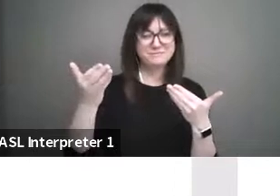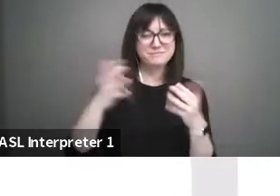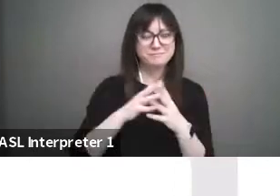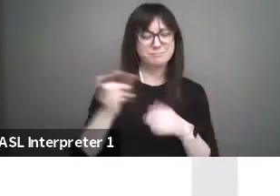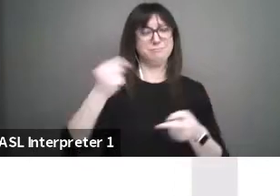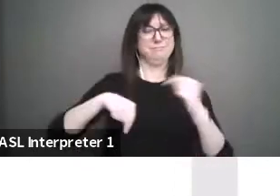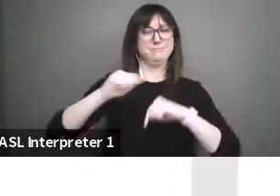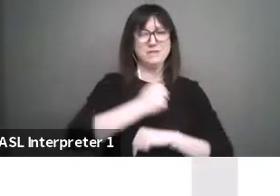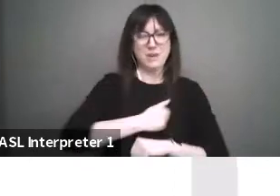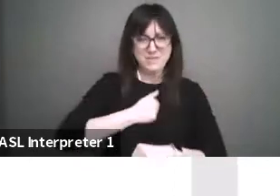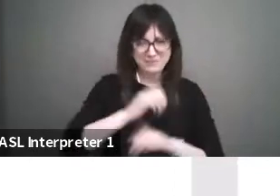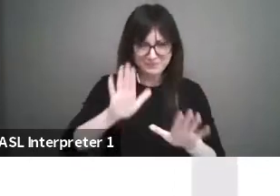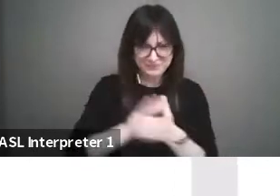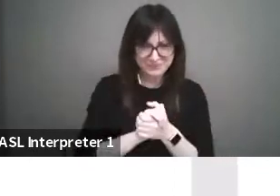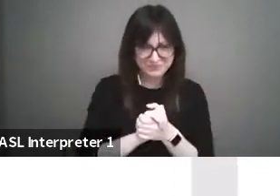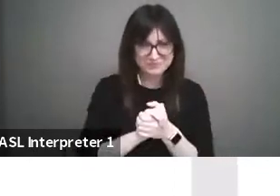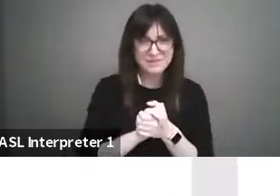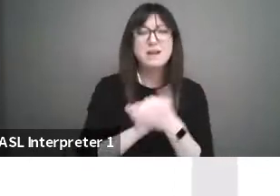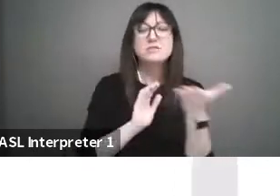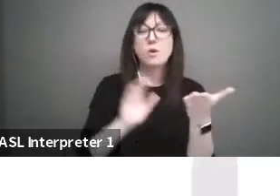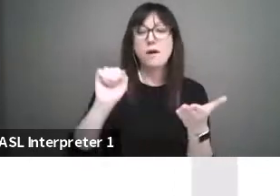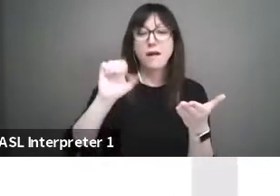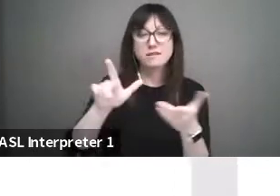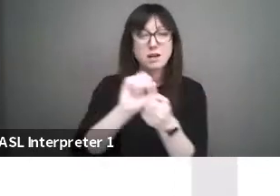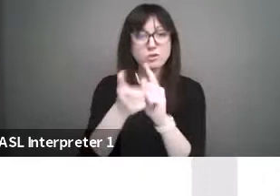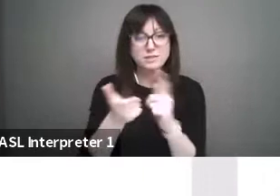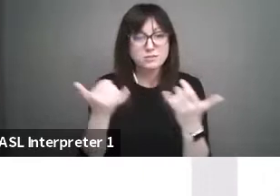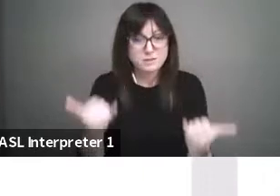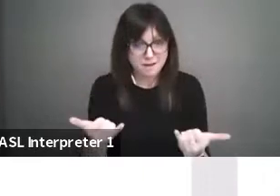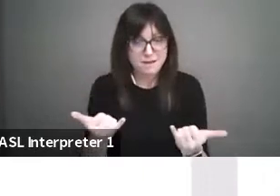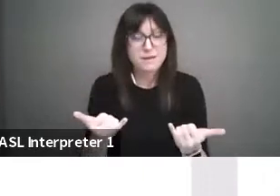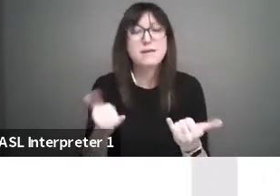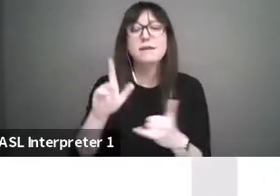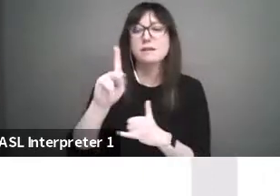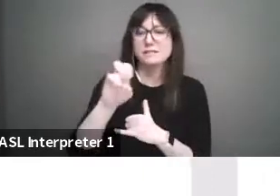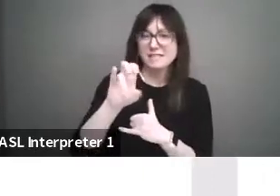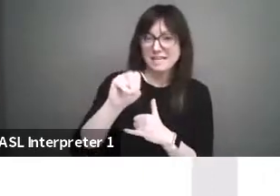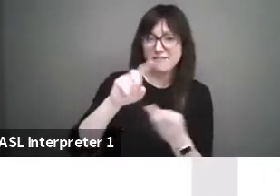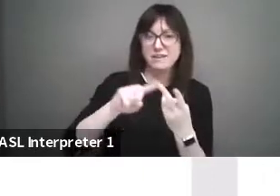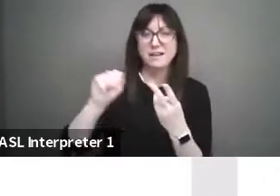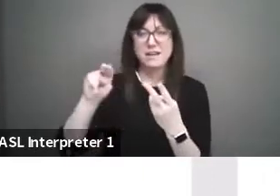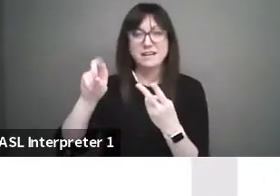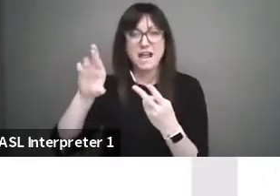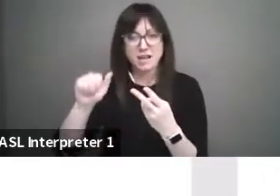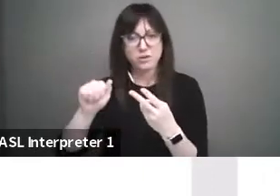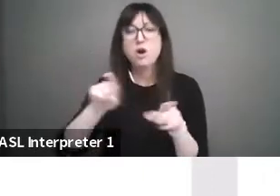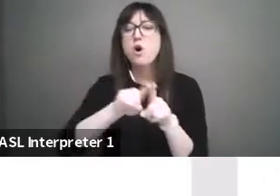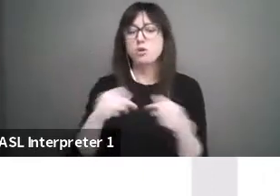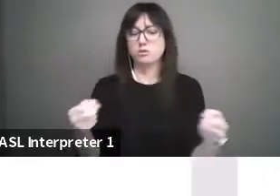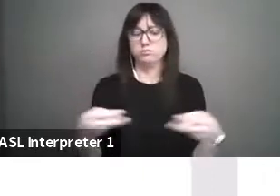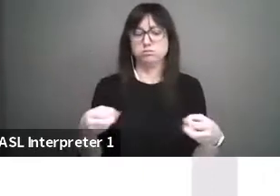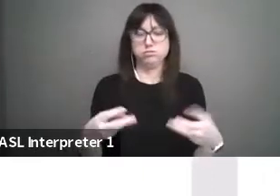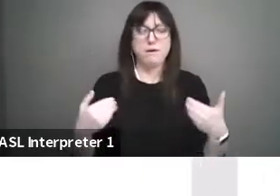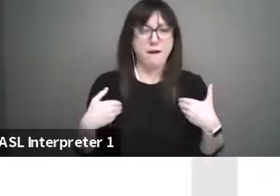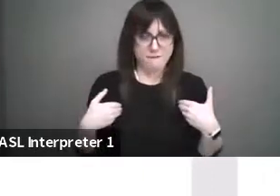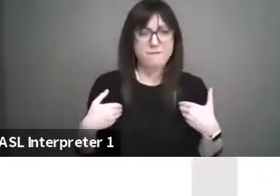sorry. In addition to the ASL translation today by Kevin and Andrea, live captioning is also available to each